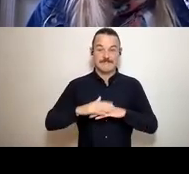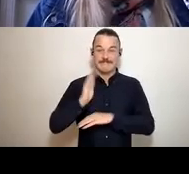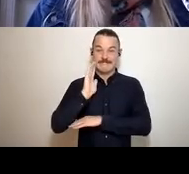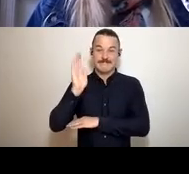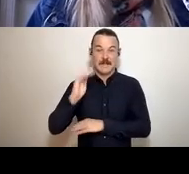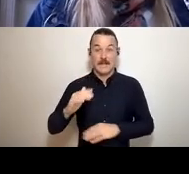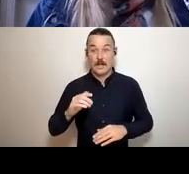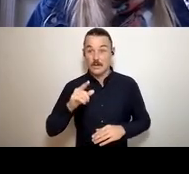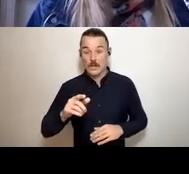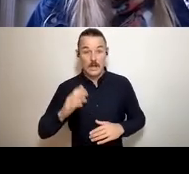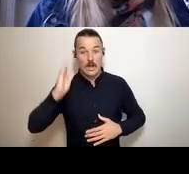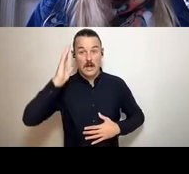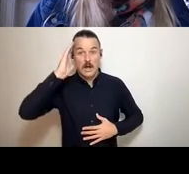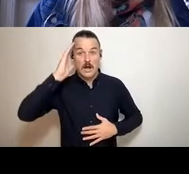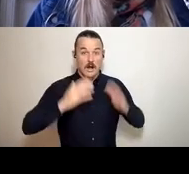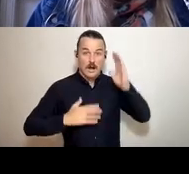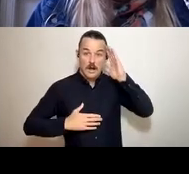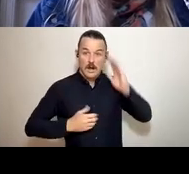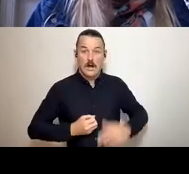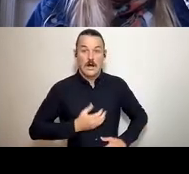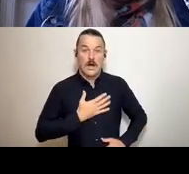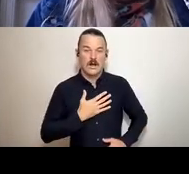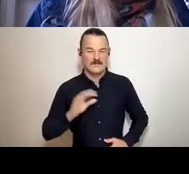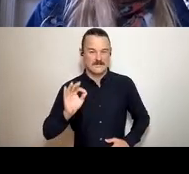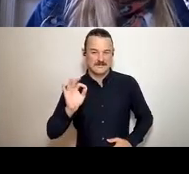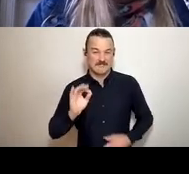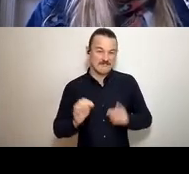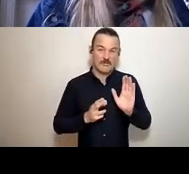someone with a disability undertaking a normal employment role.